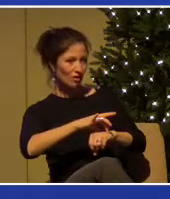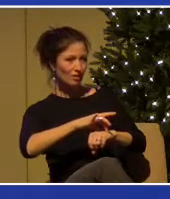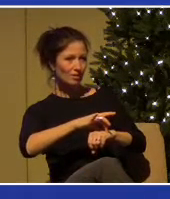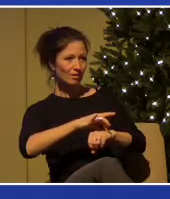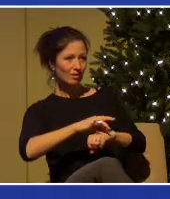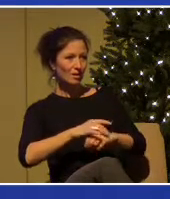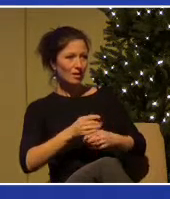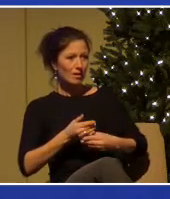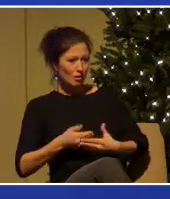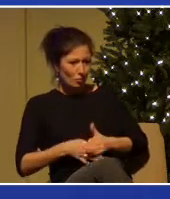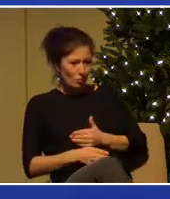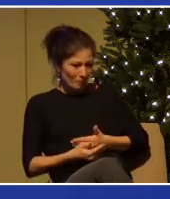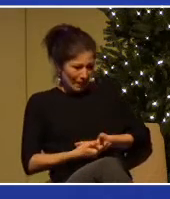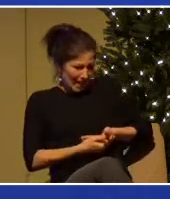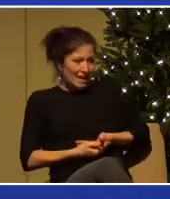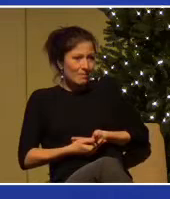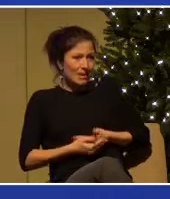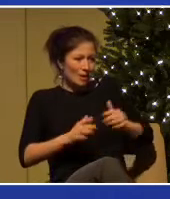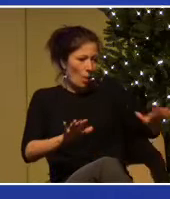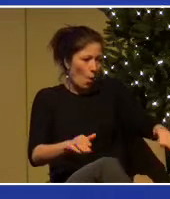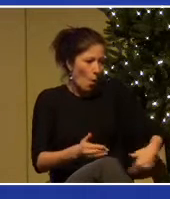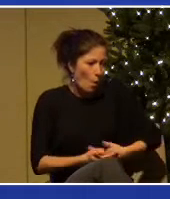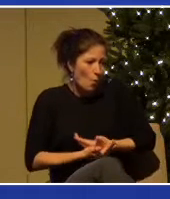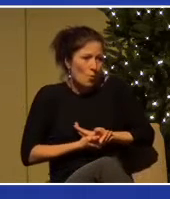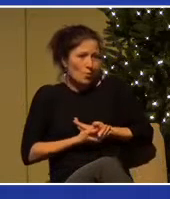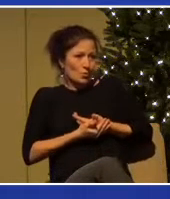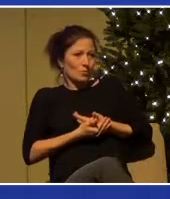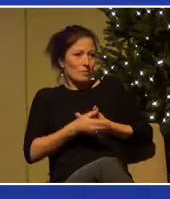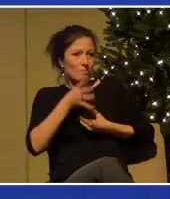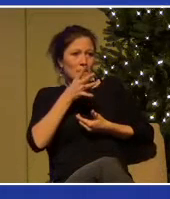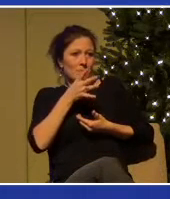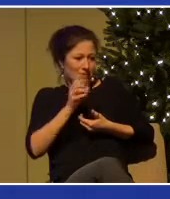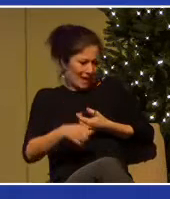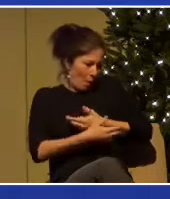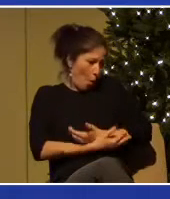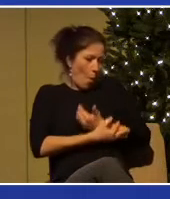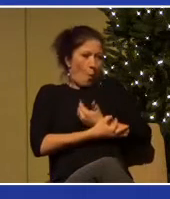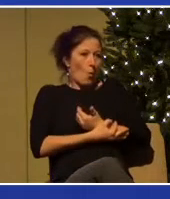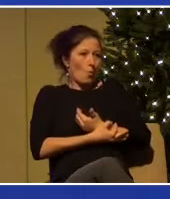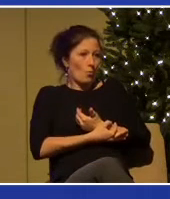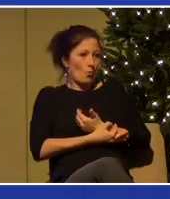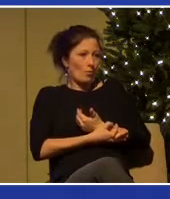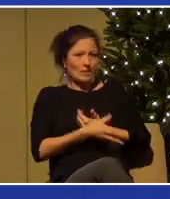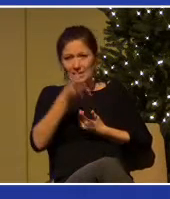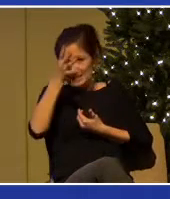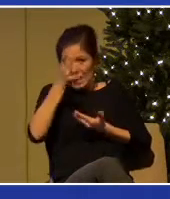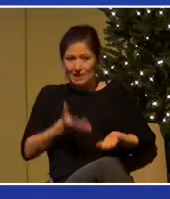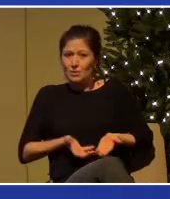as a baby who can be held in his mother's arms, in his father's arms.